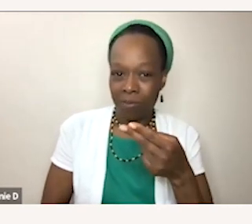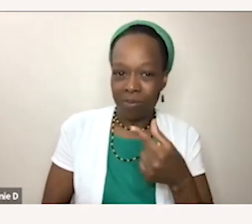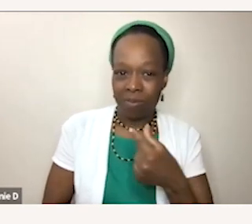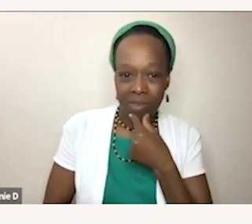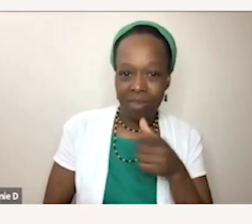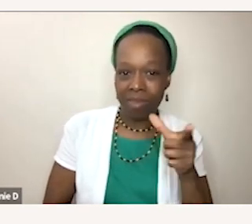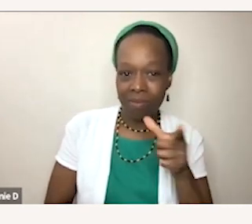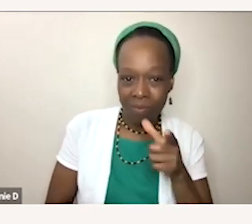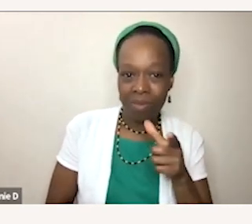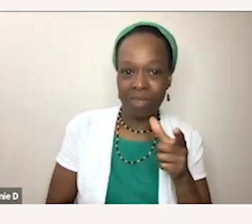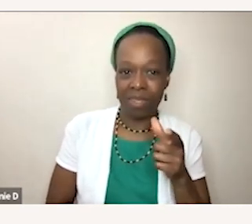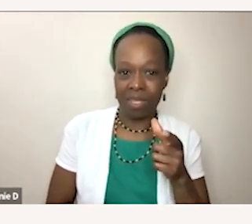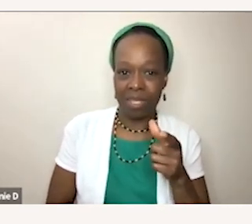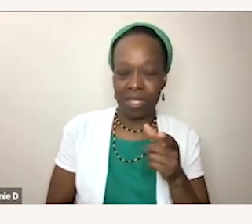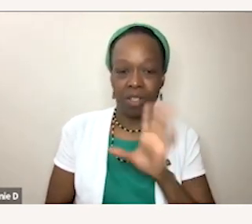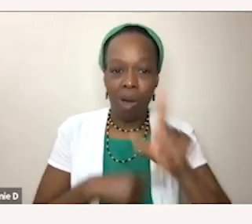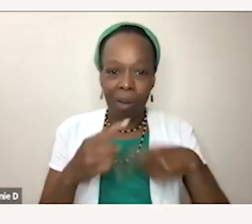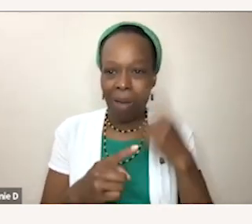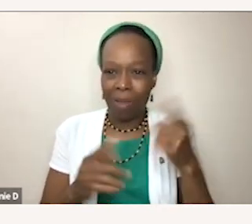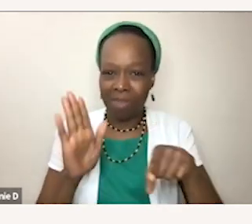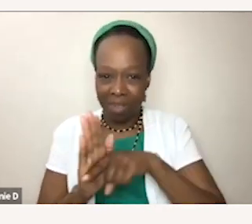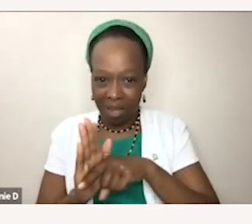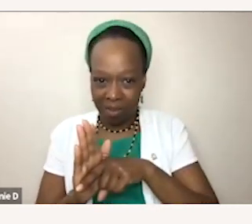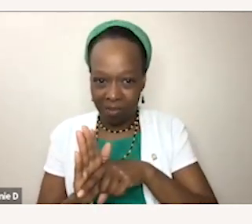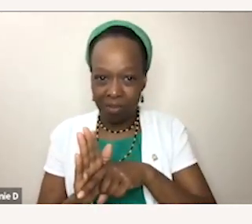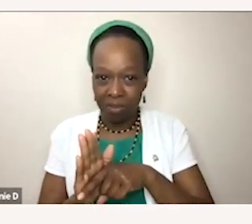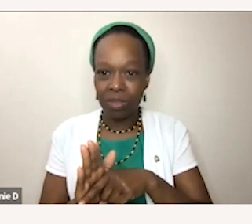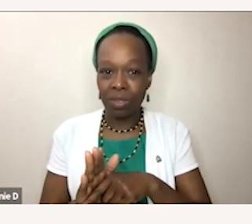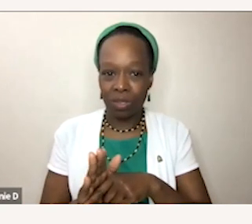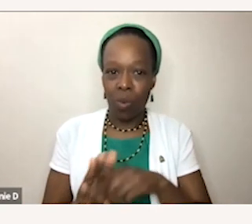campaigns, creating awareness of harmful language,